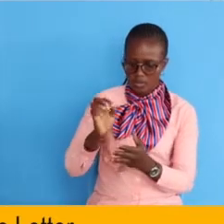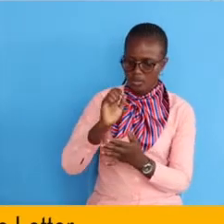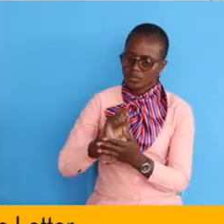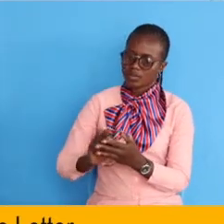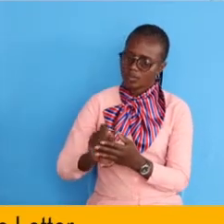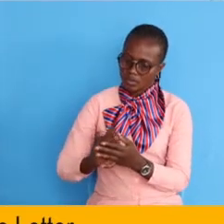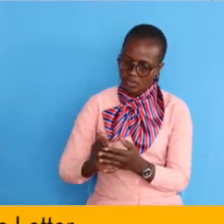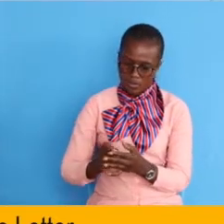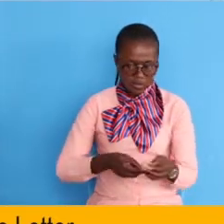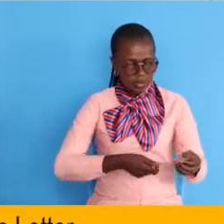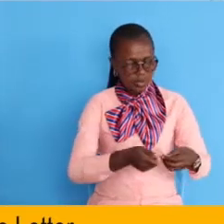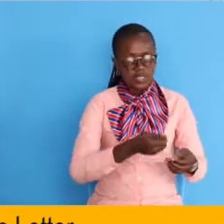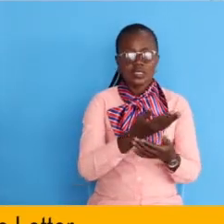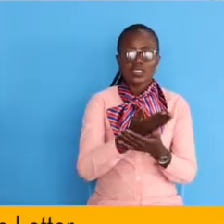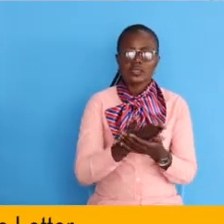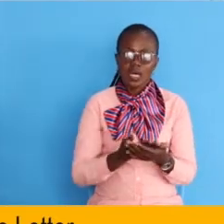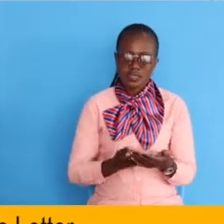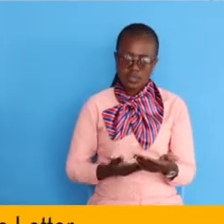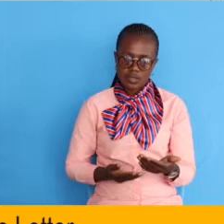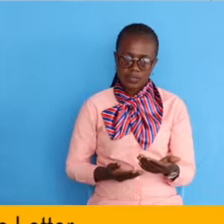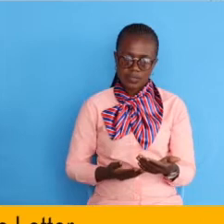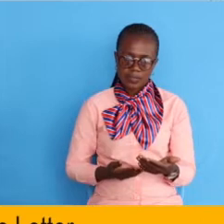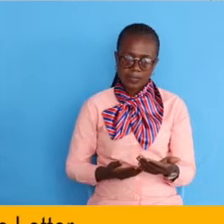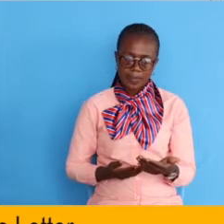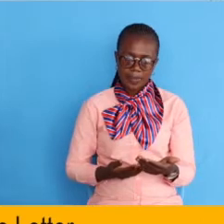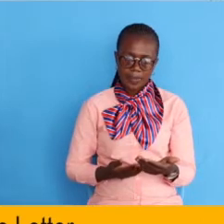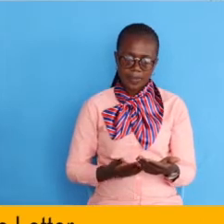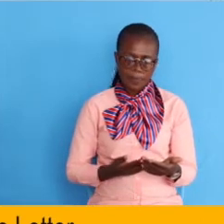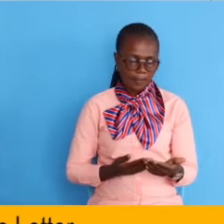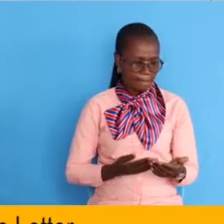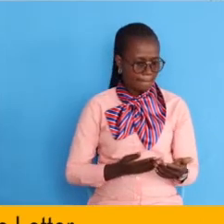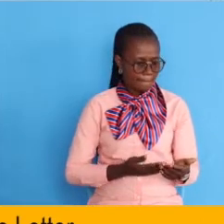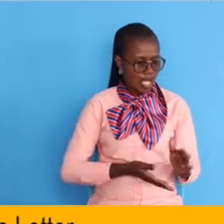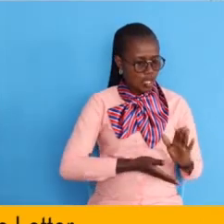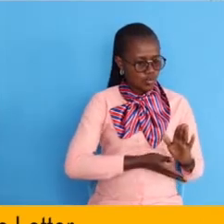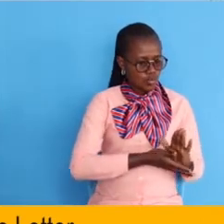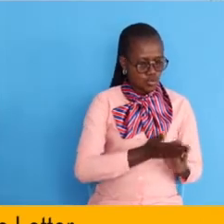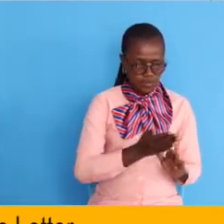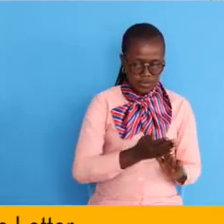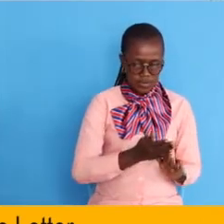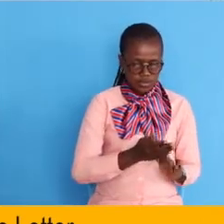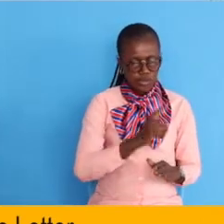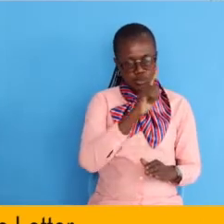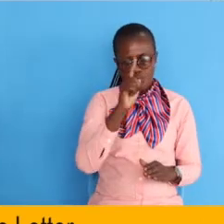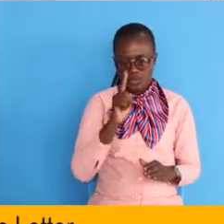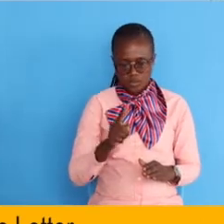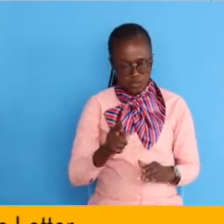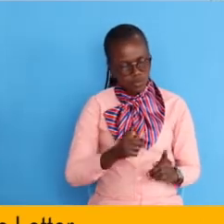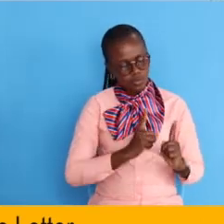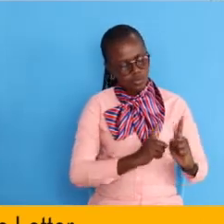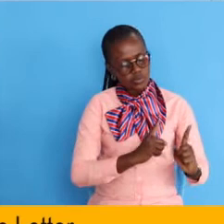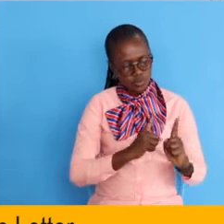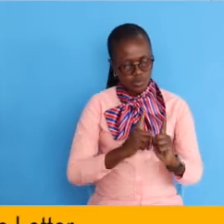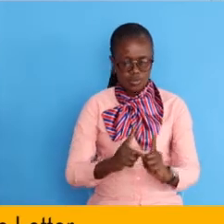business letters, let us have a leading question that will guide us through